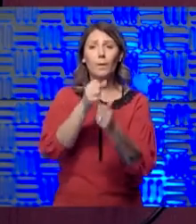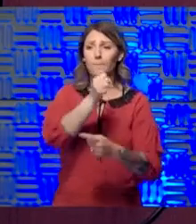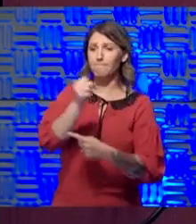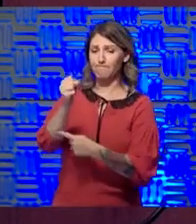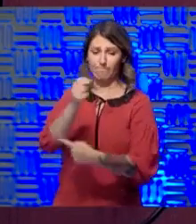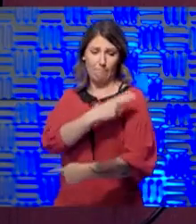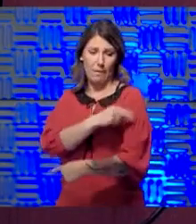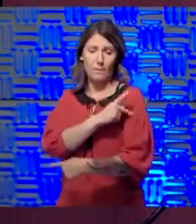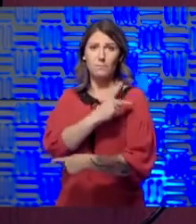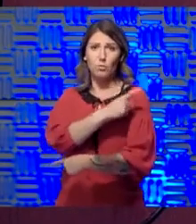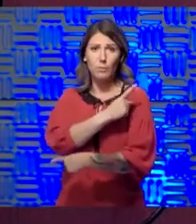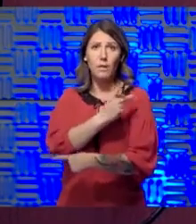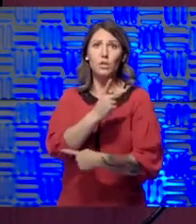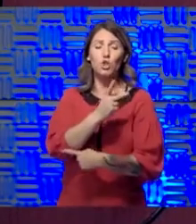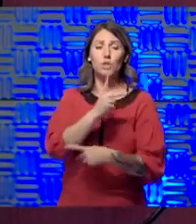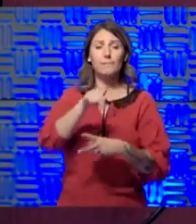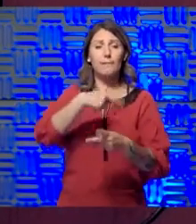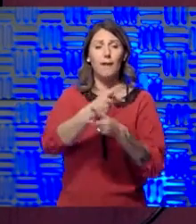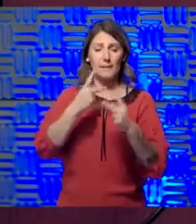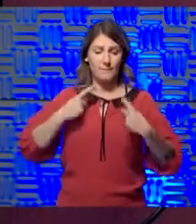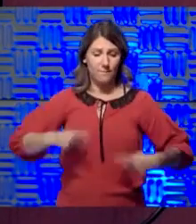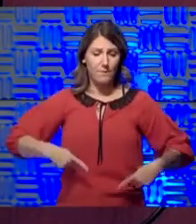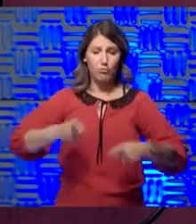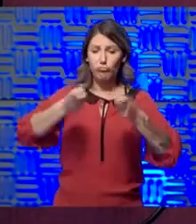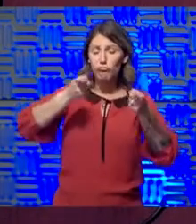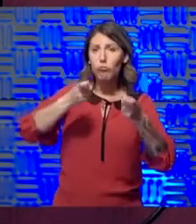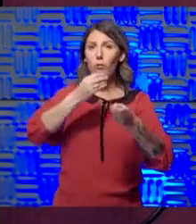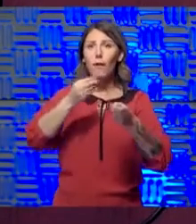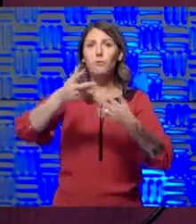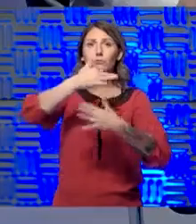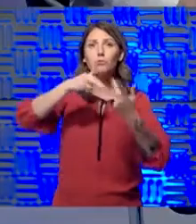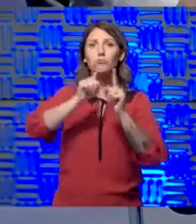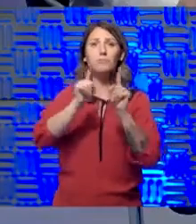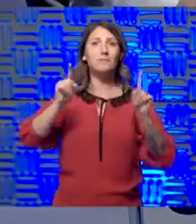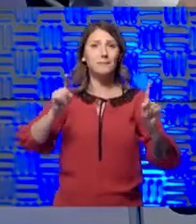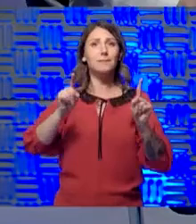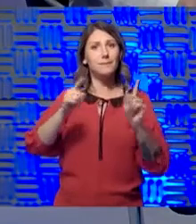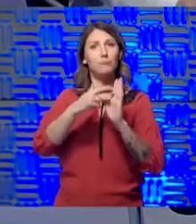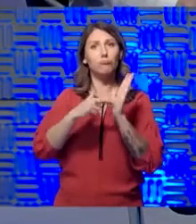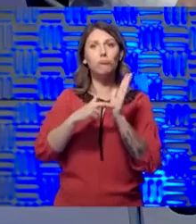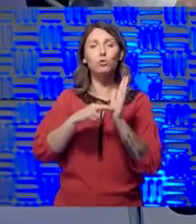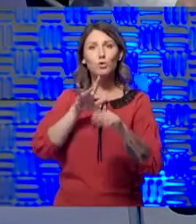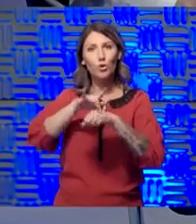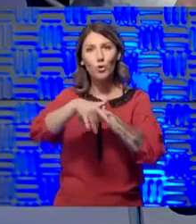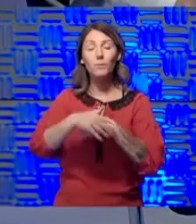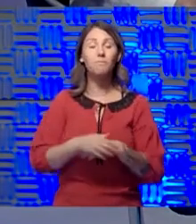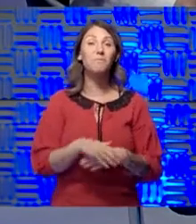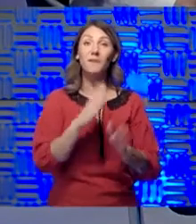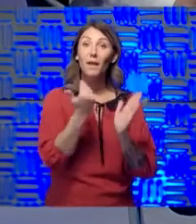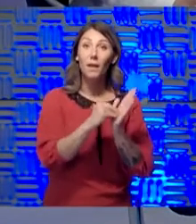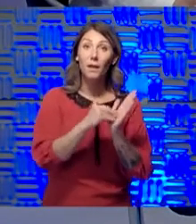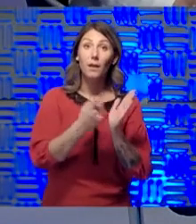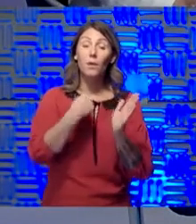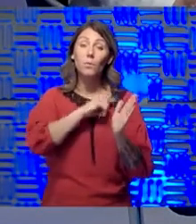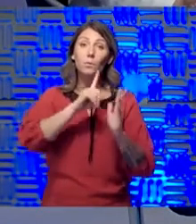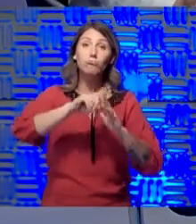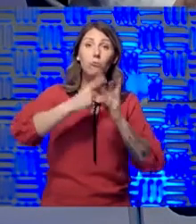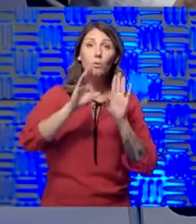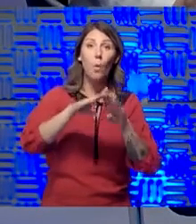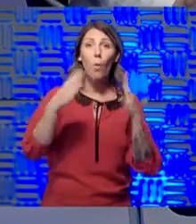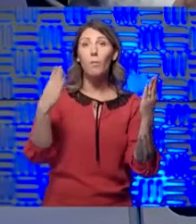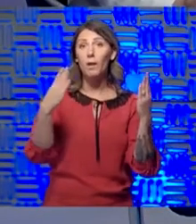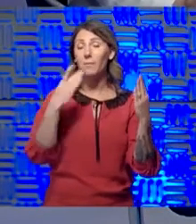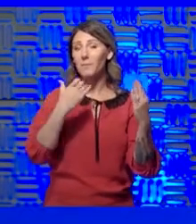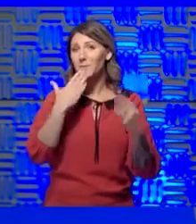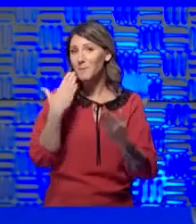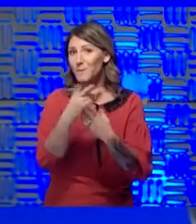tight physical controls and social distancing measures early. Yeah. Well, again, as we do start to open up, and that was